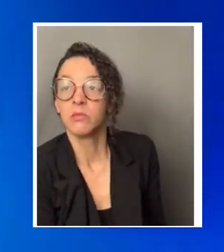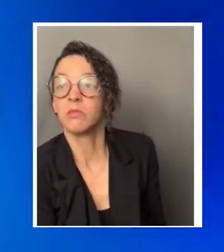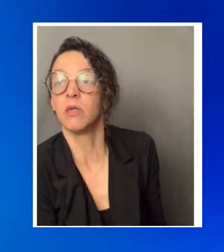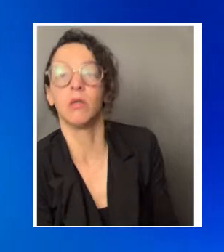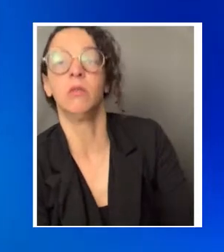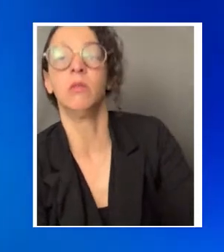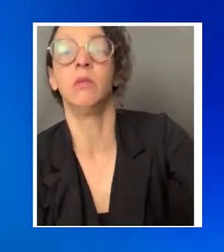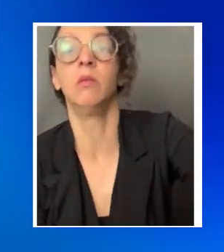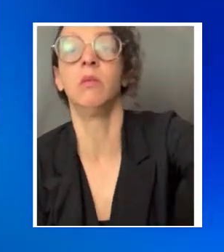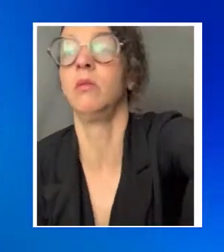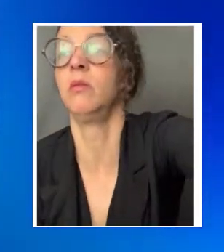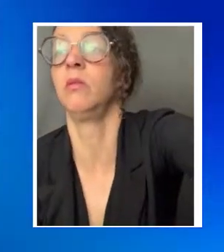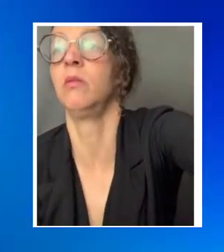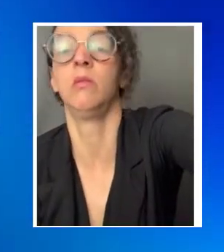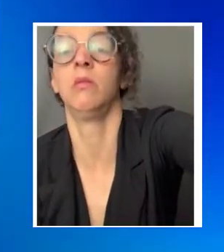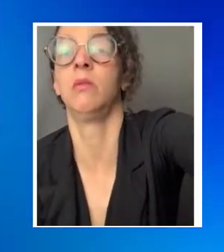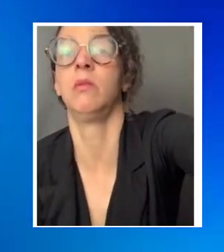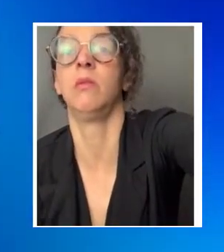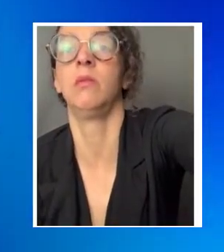Okay.